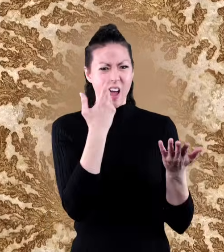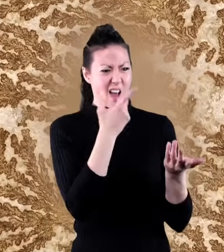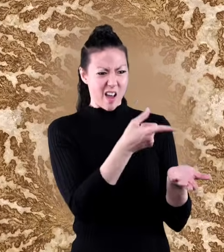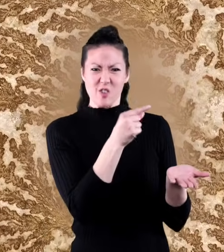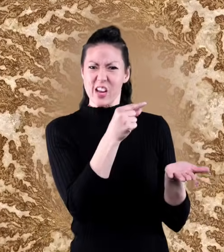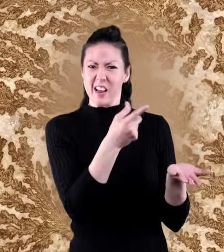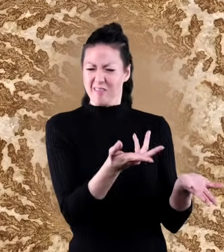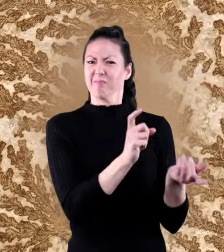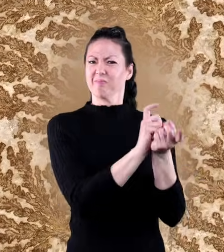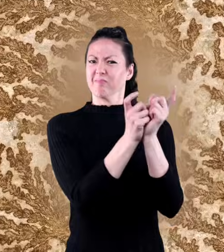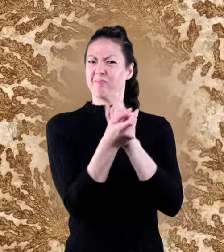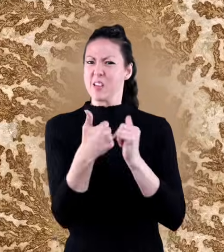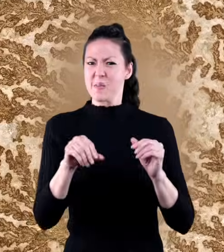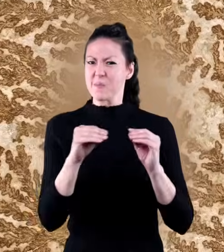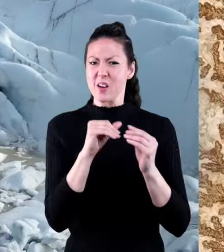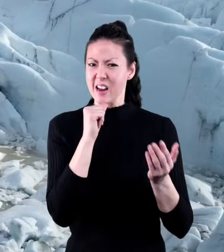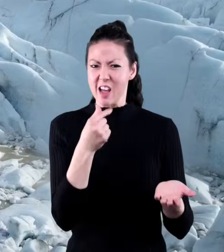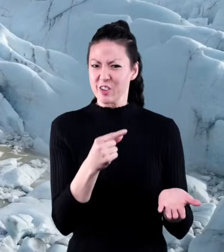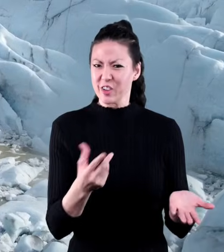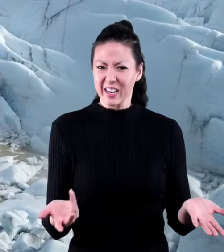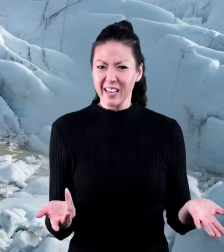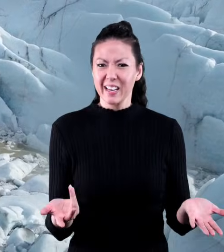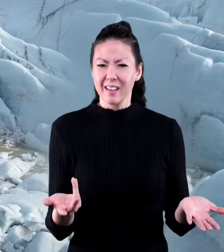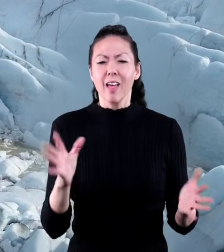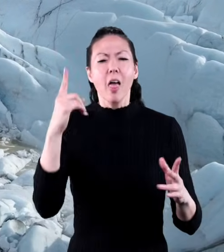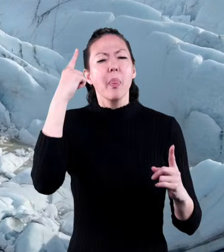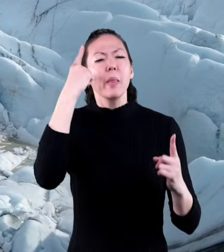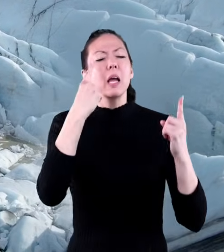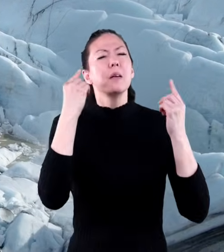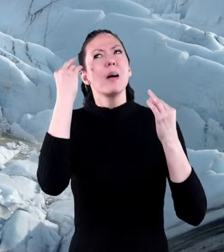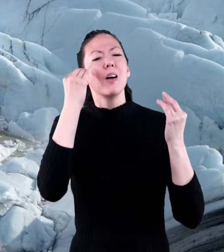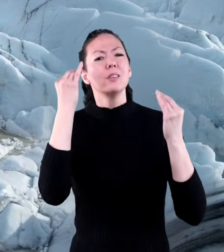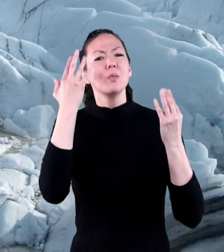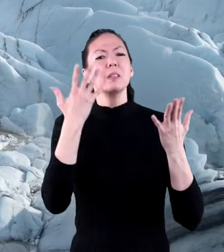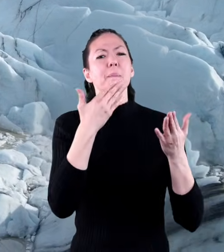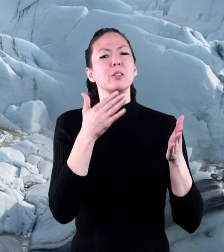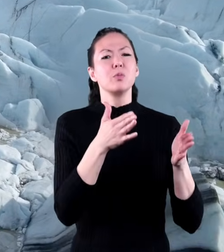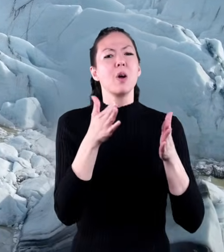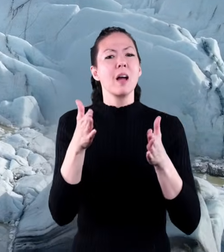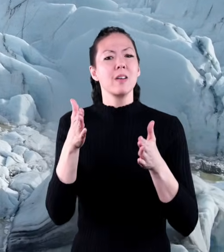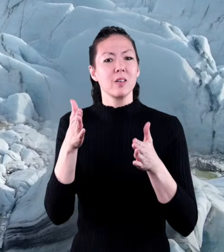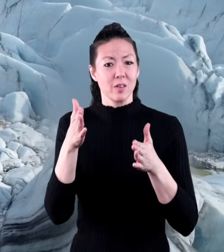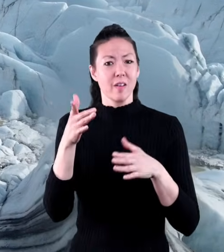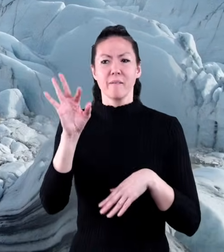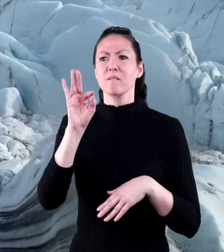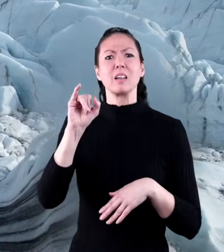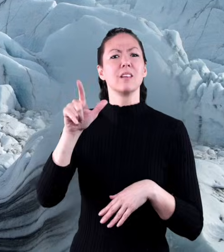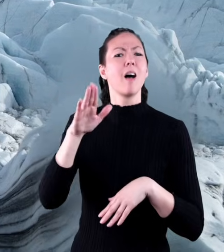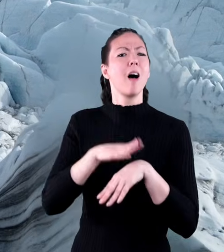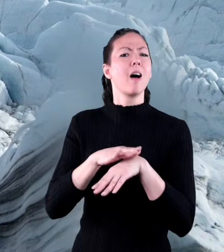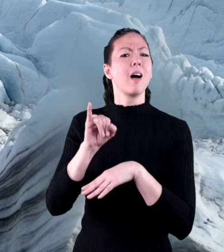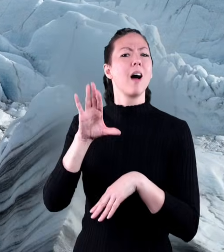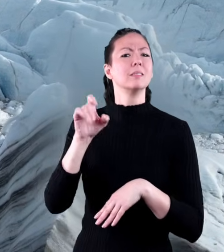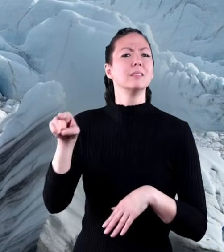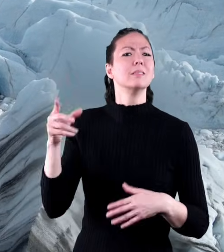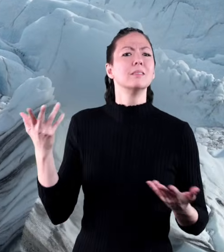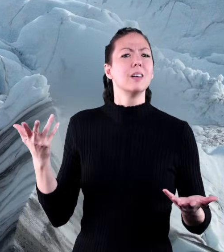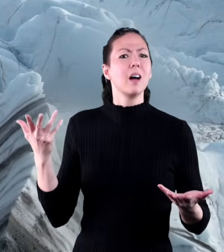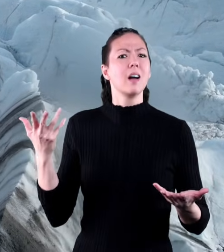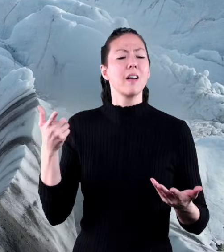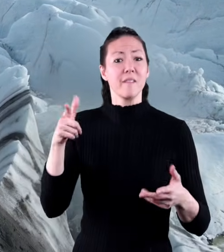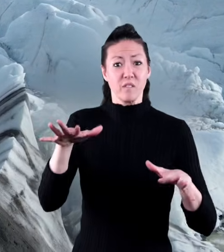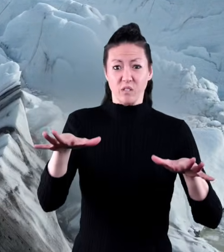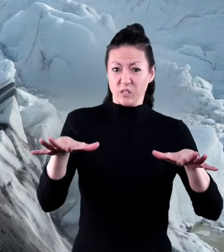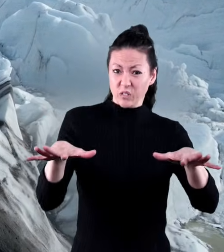Fossilized fern, anyone? When you think about it, one of the best ways to make a fossil is in ice. If you